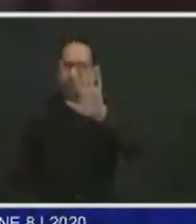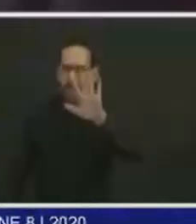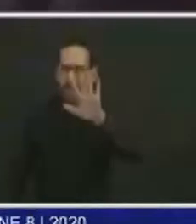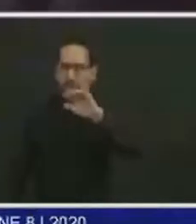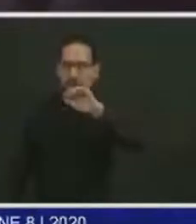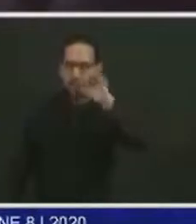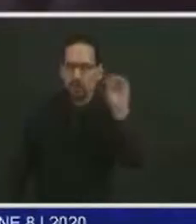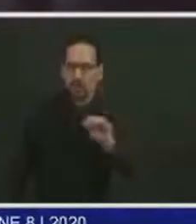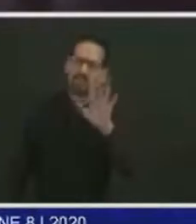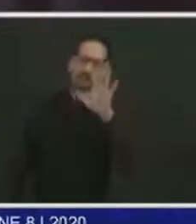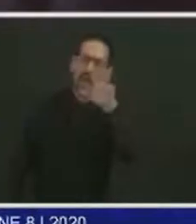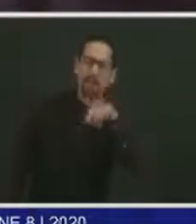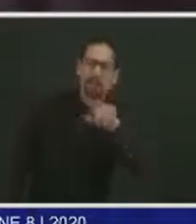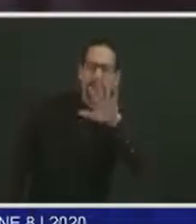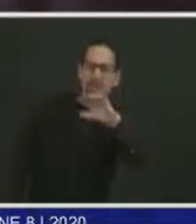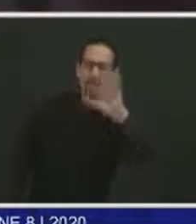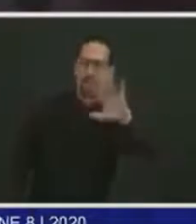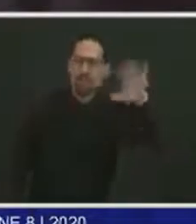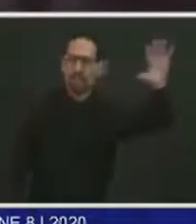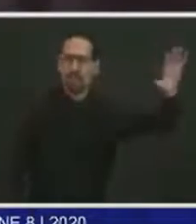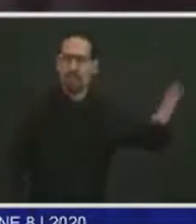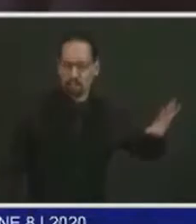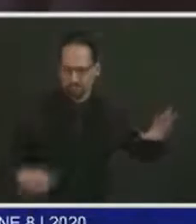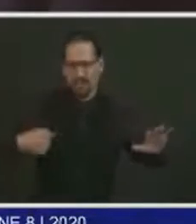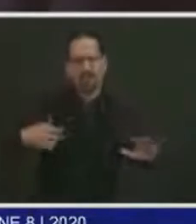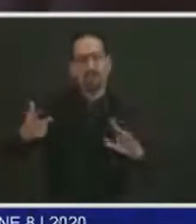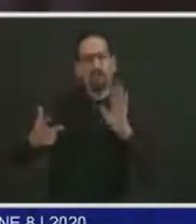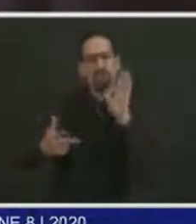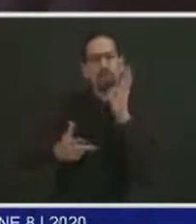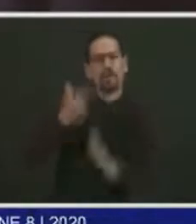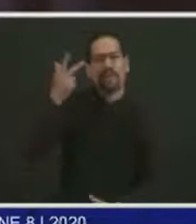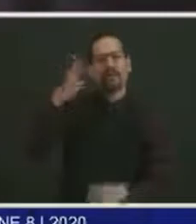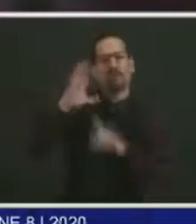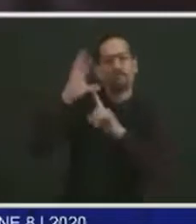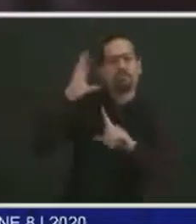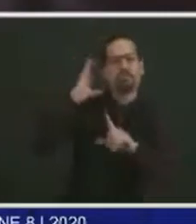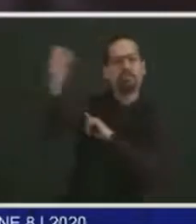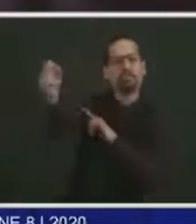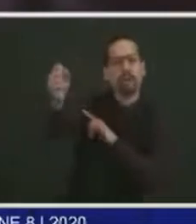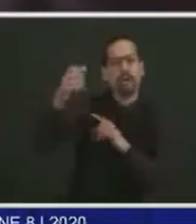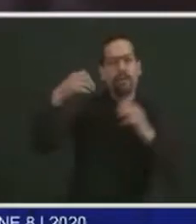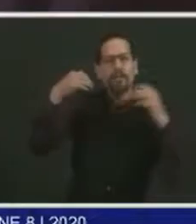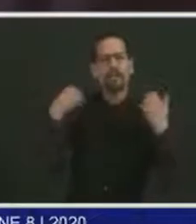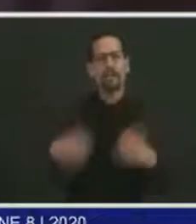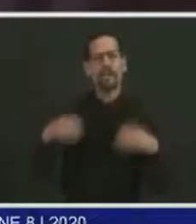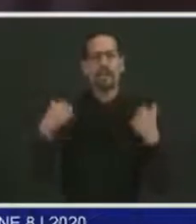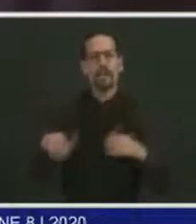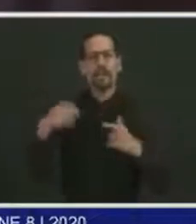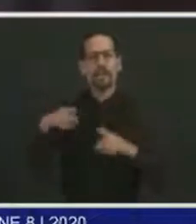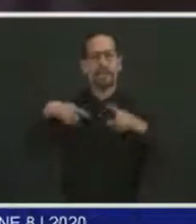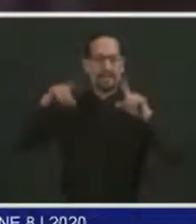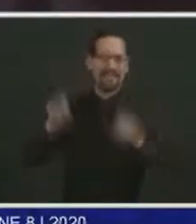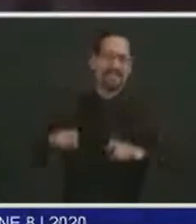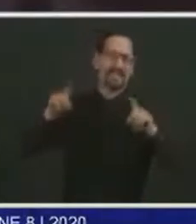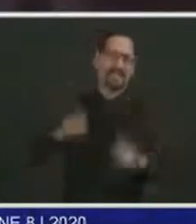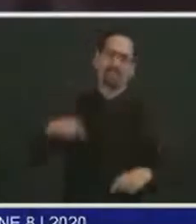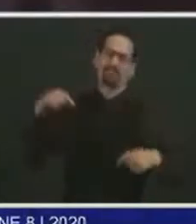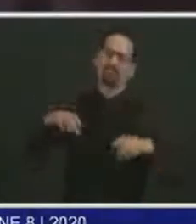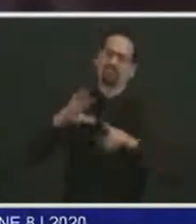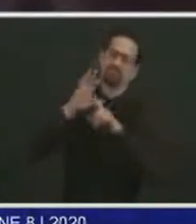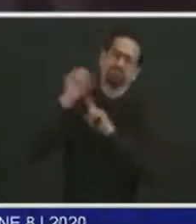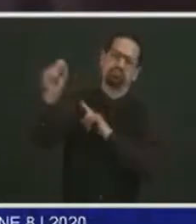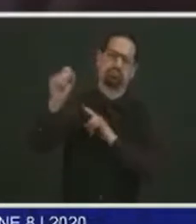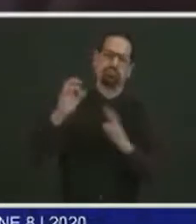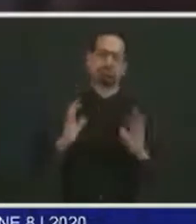So we're about 3 times better than the national average. For the past week or so,